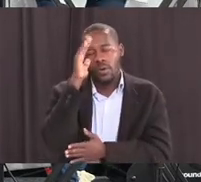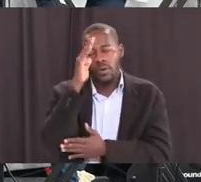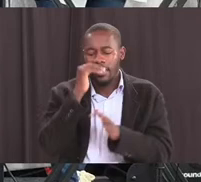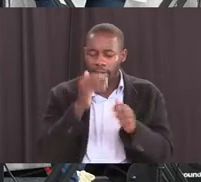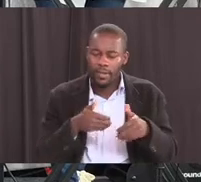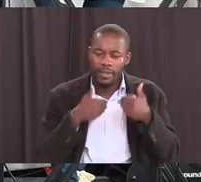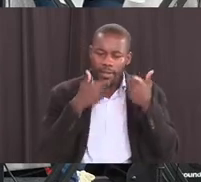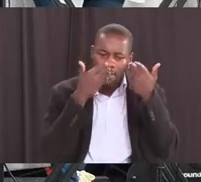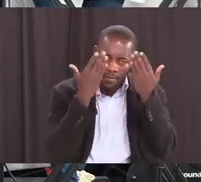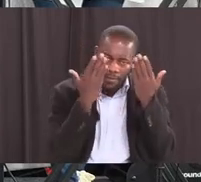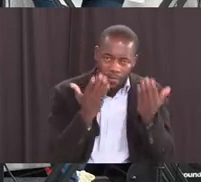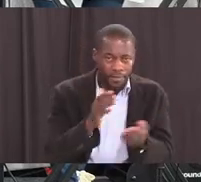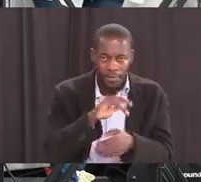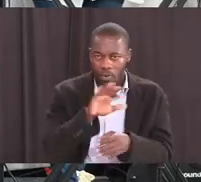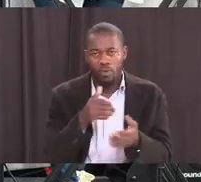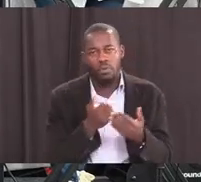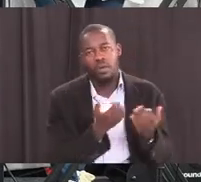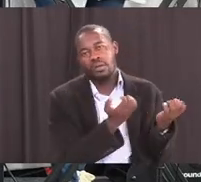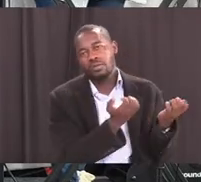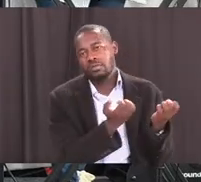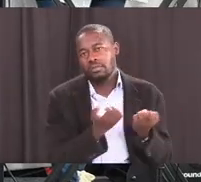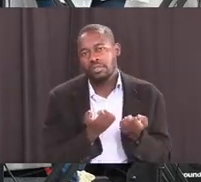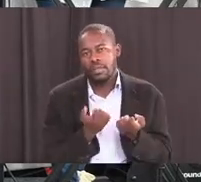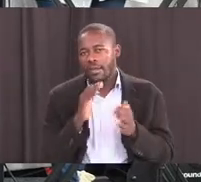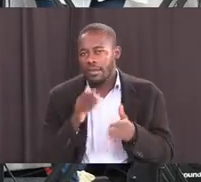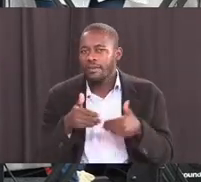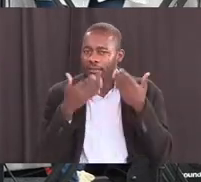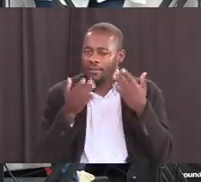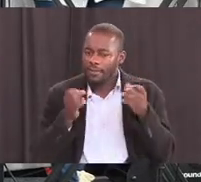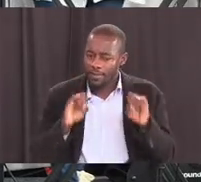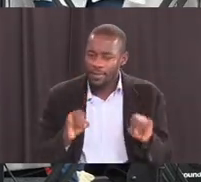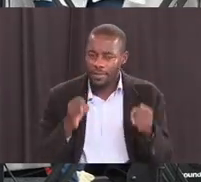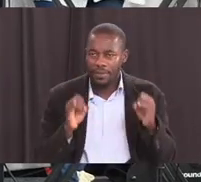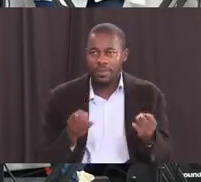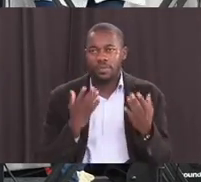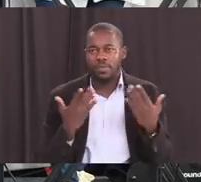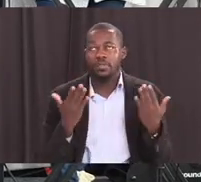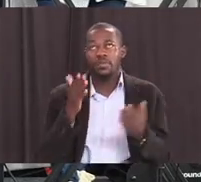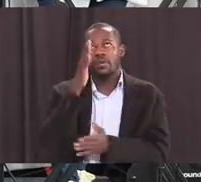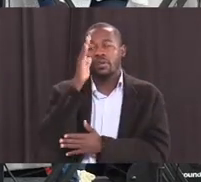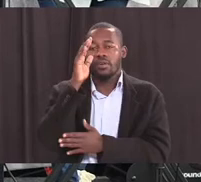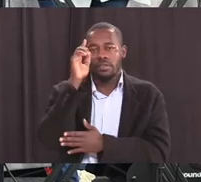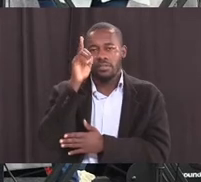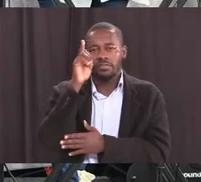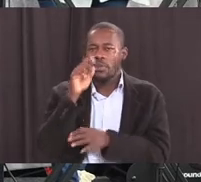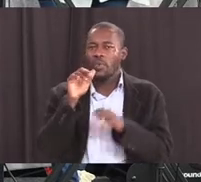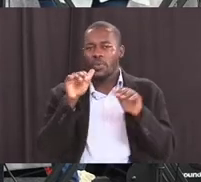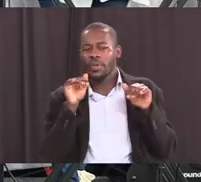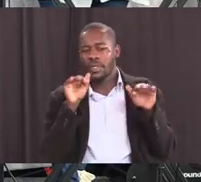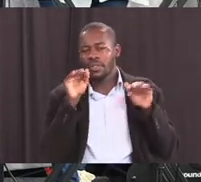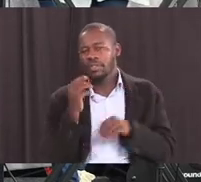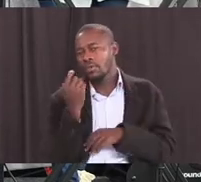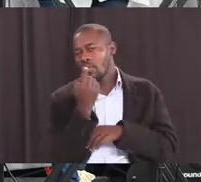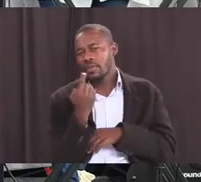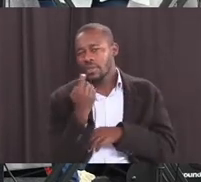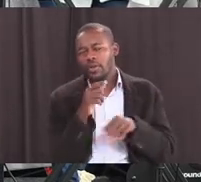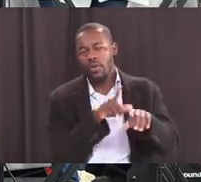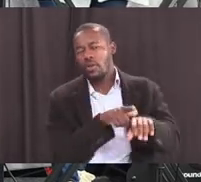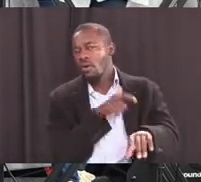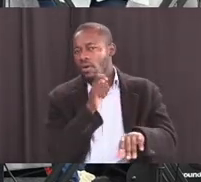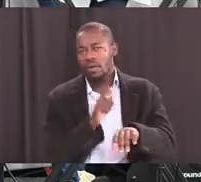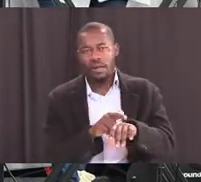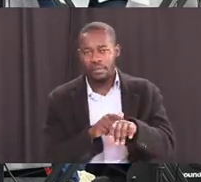strength in those who are waiting upon you. May we not just wait, but may we wait upon